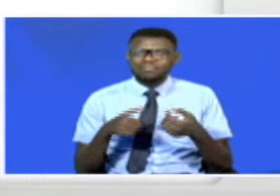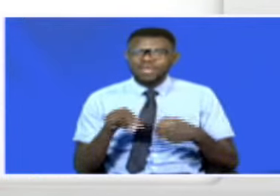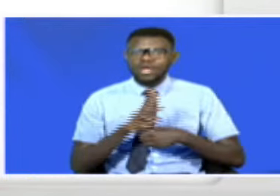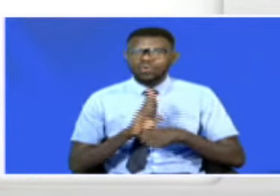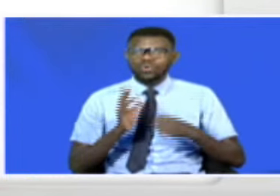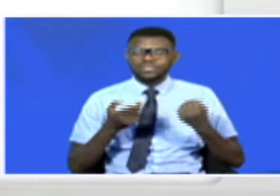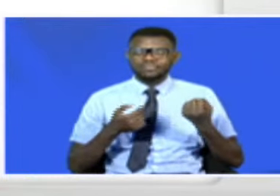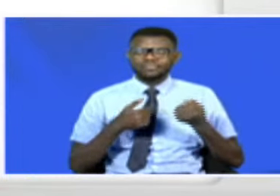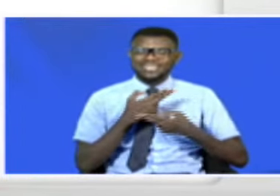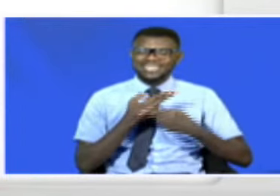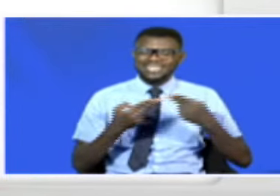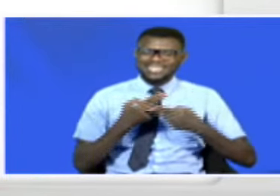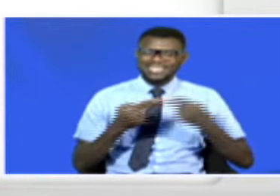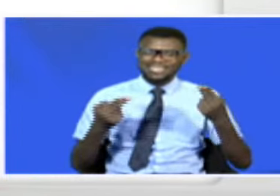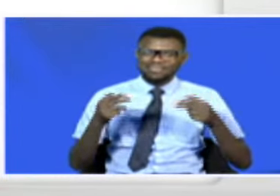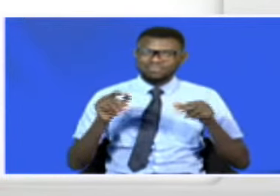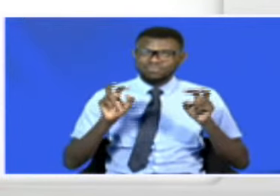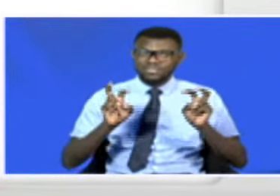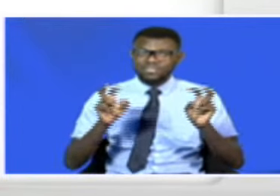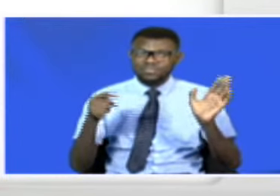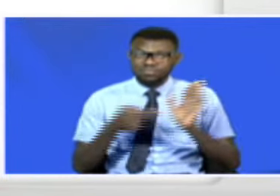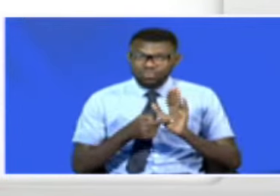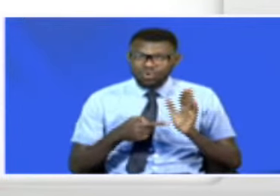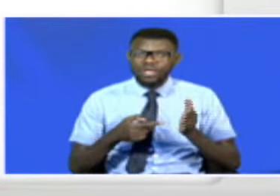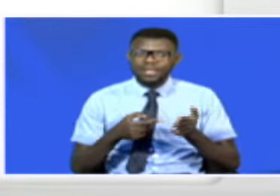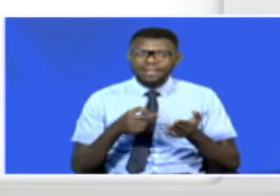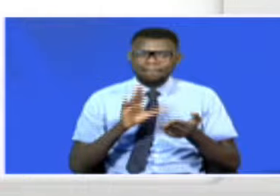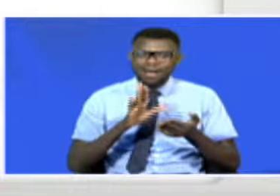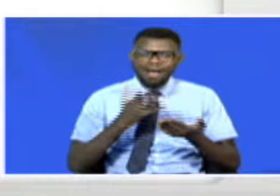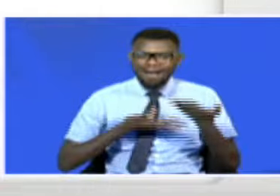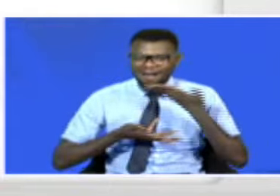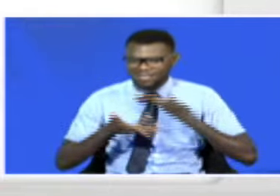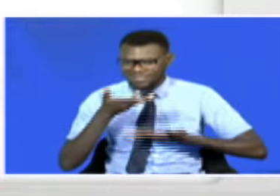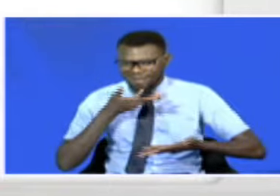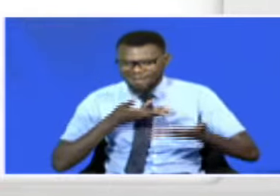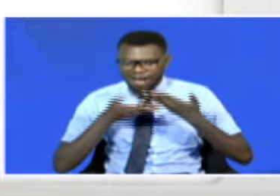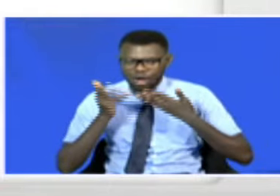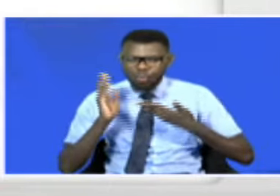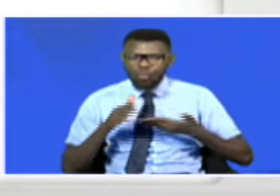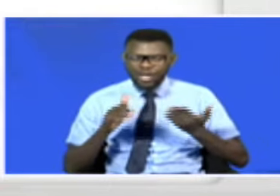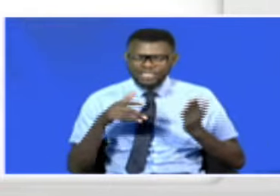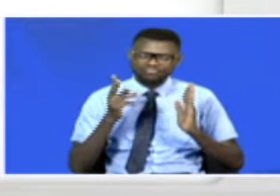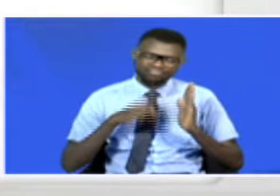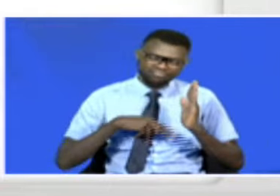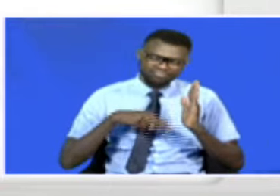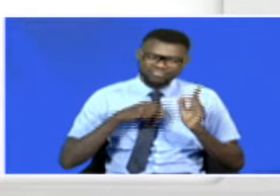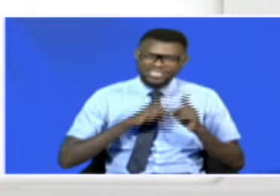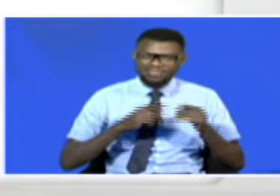hashtag checkpoint. We will sample some of your contributions during this live newscast.